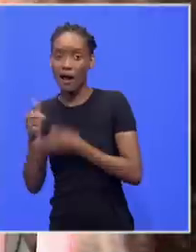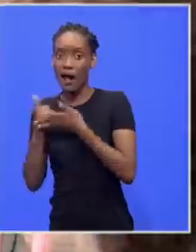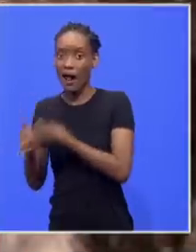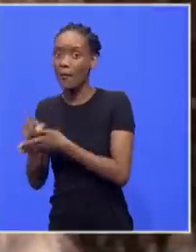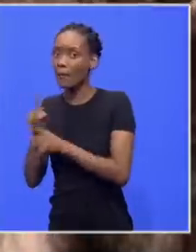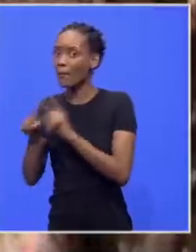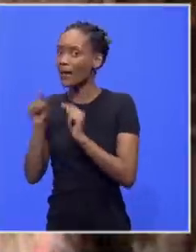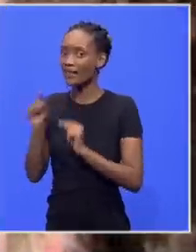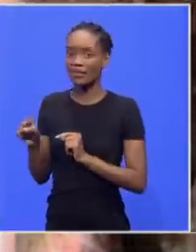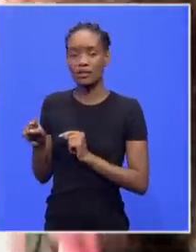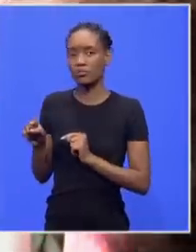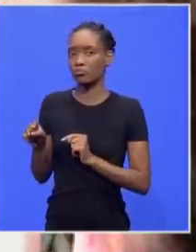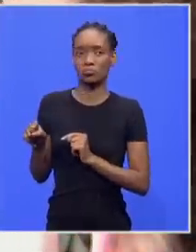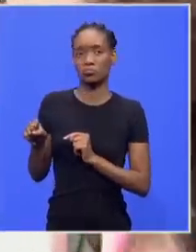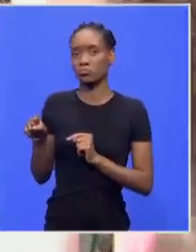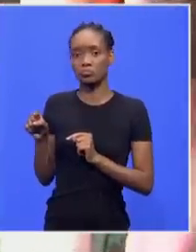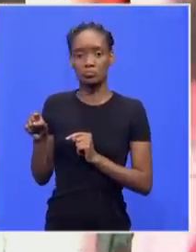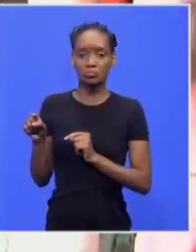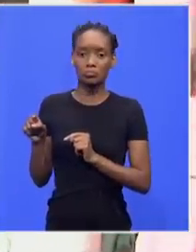take